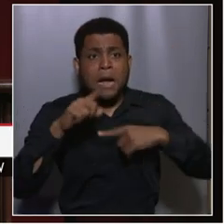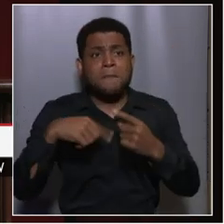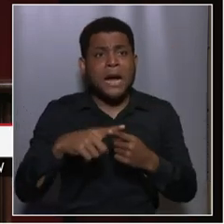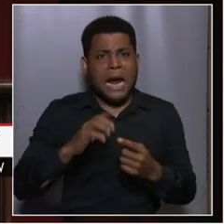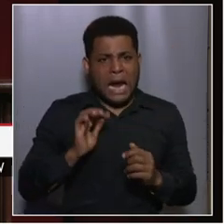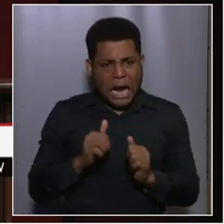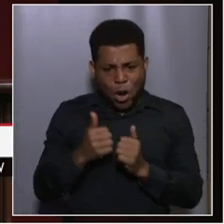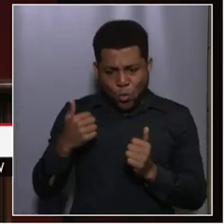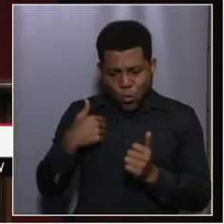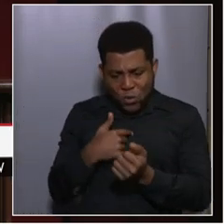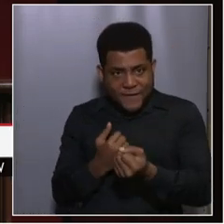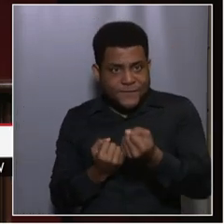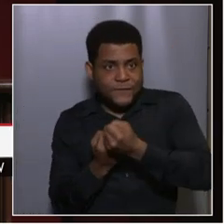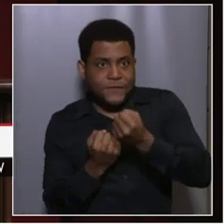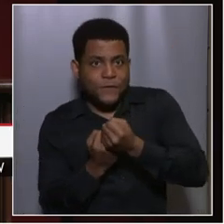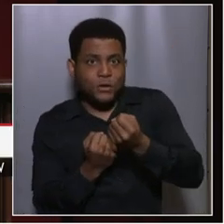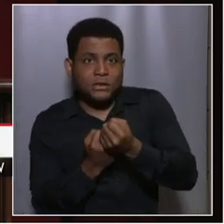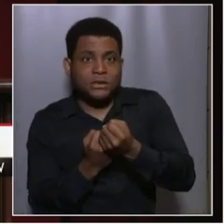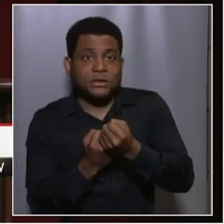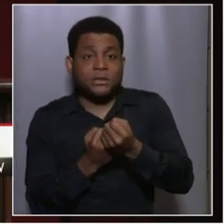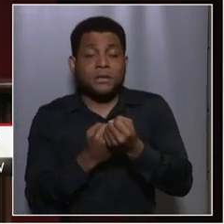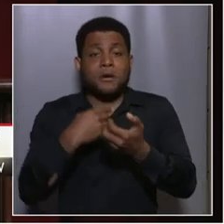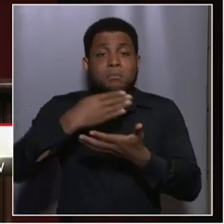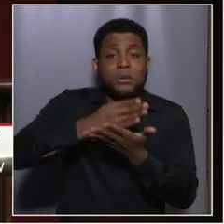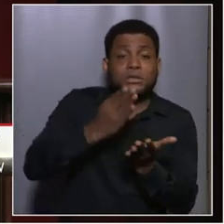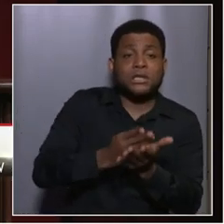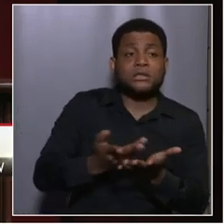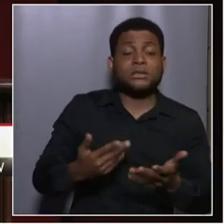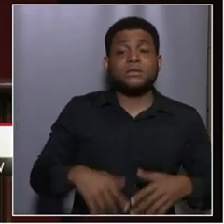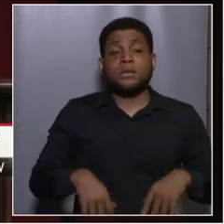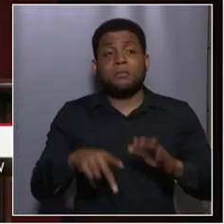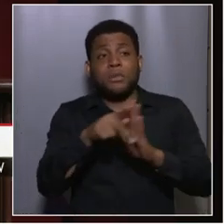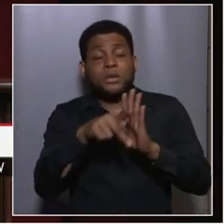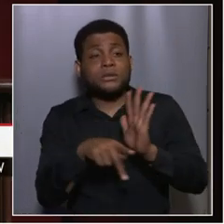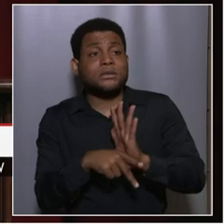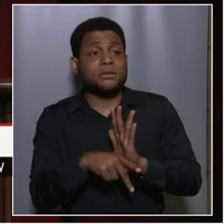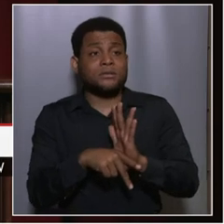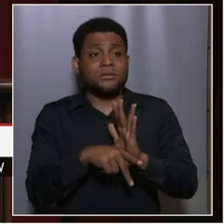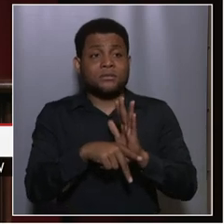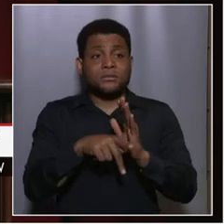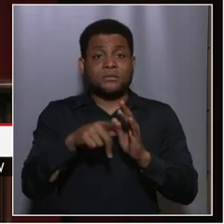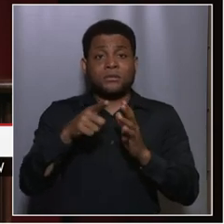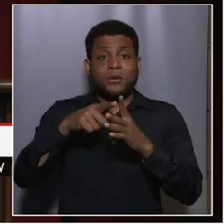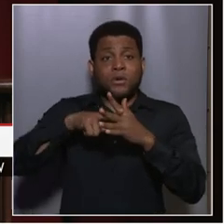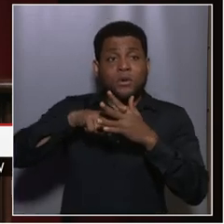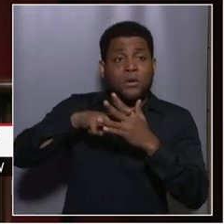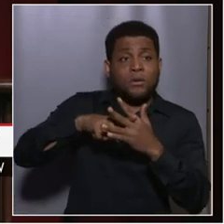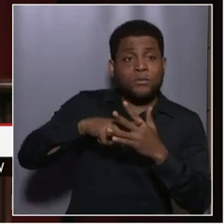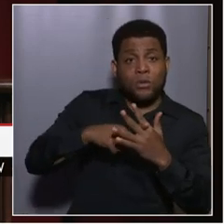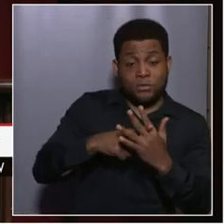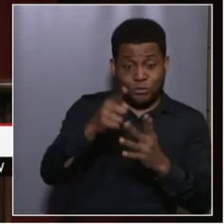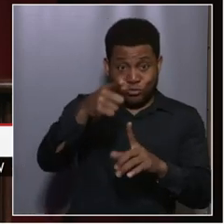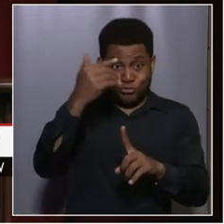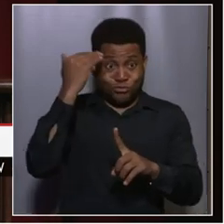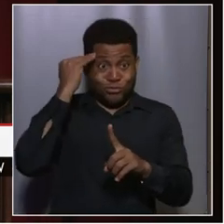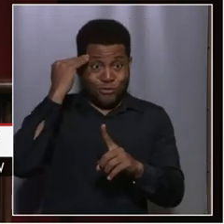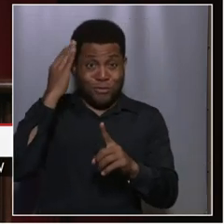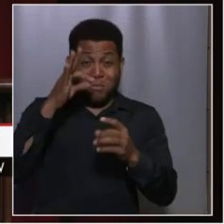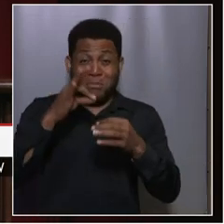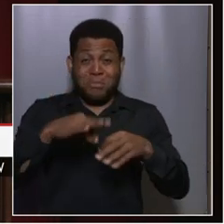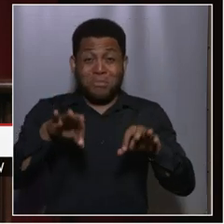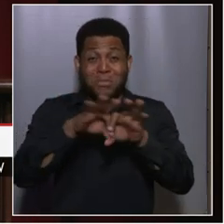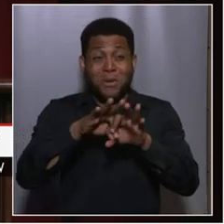budget and policy initiatives, what's most important in the community. And you should know